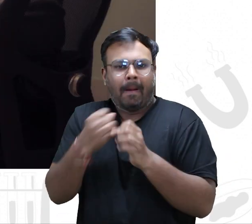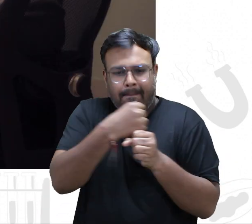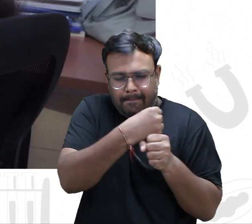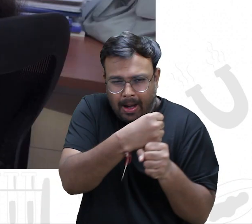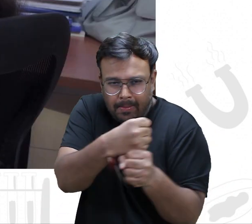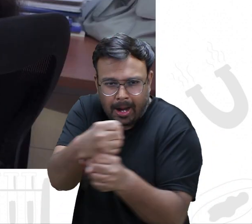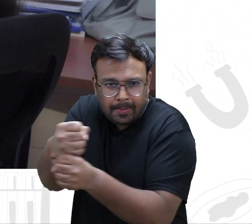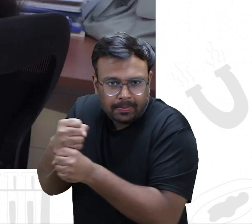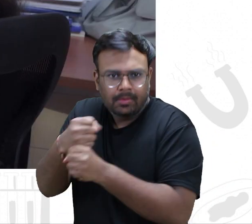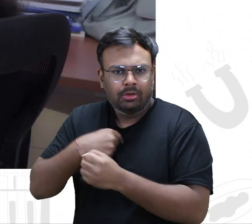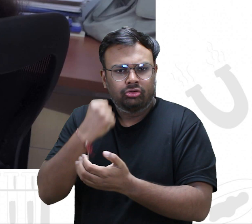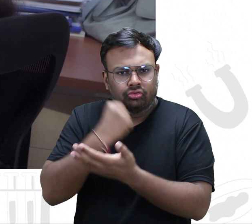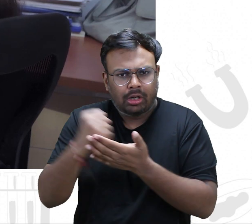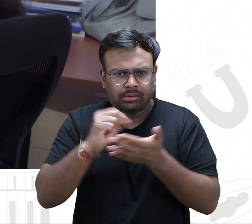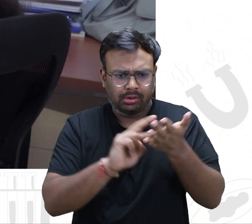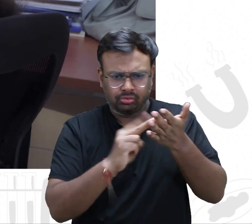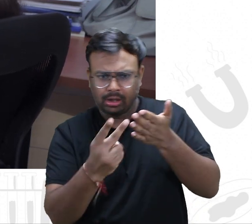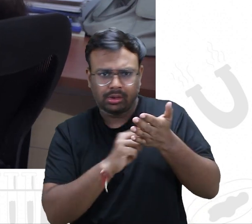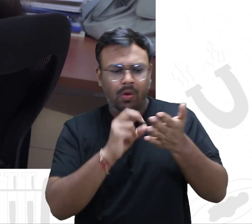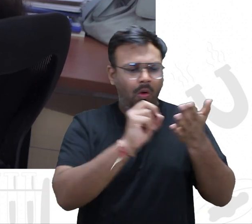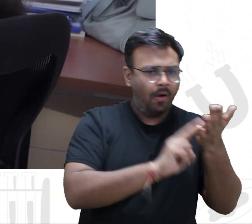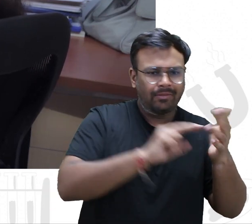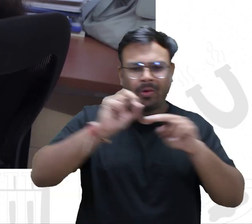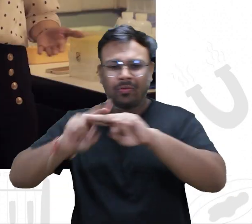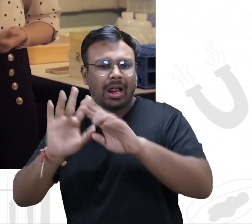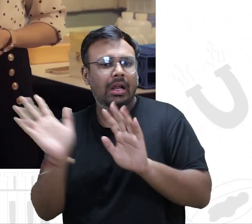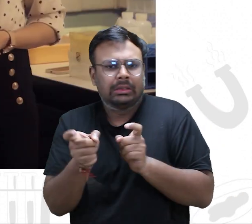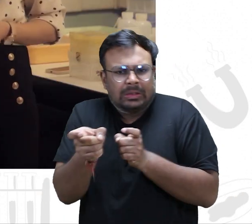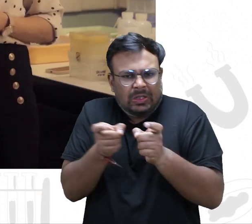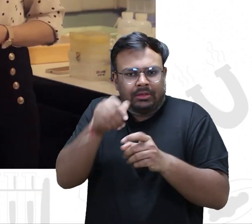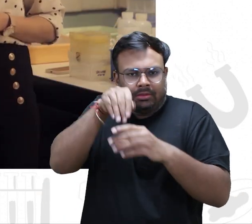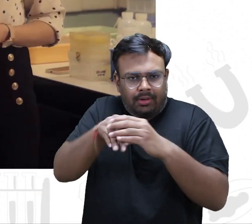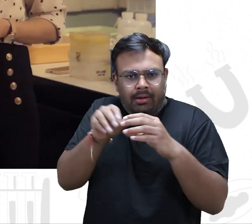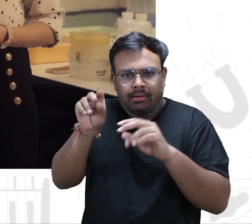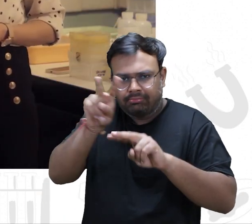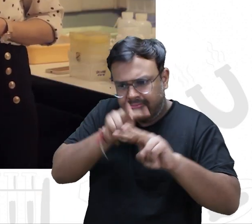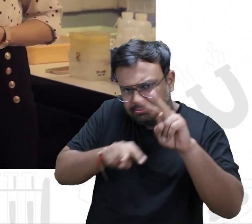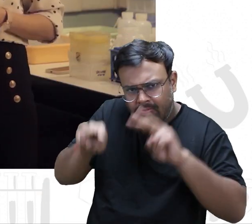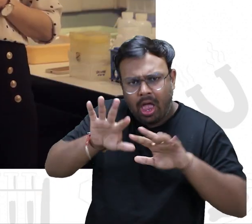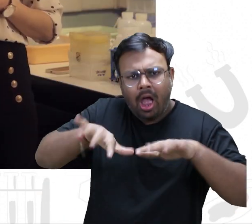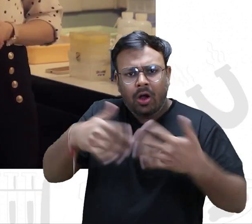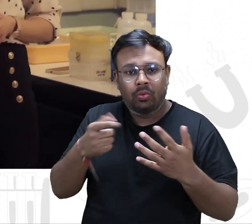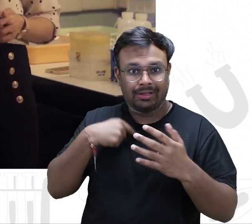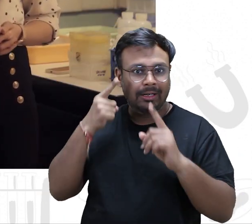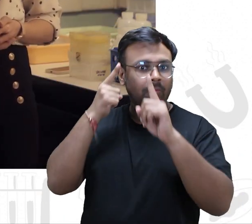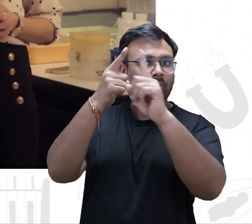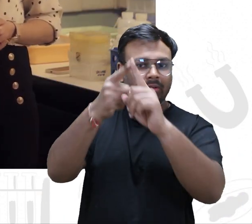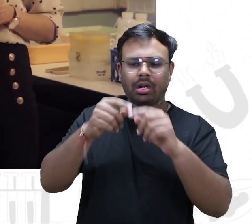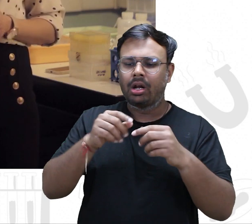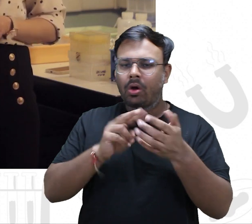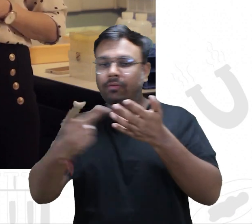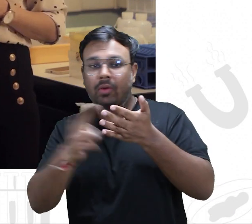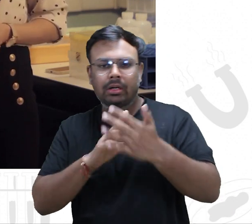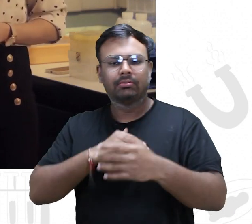trying to understand how these epigenetic restrictions or barriers are imposed on cells and how we can overcome them to direct